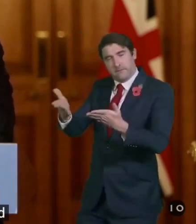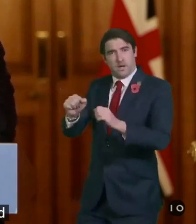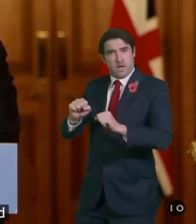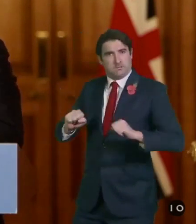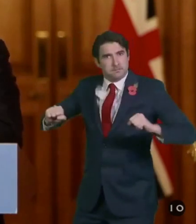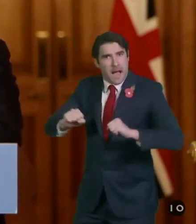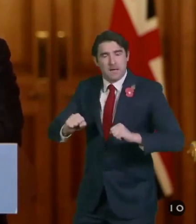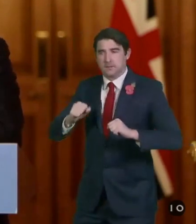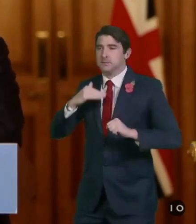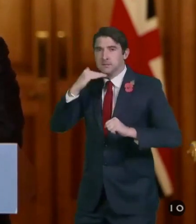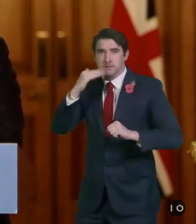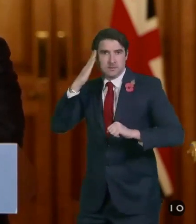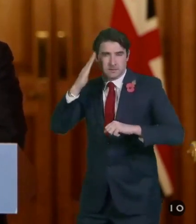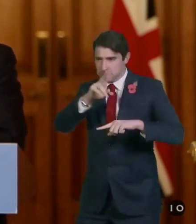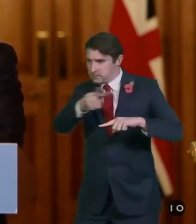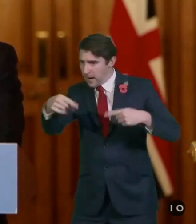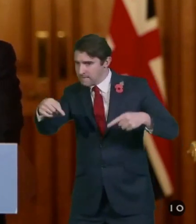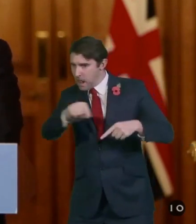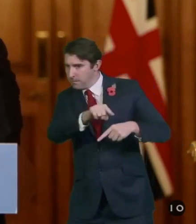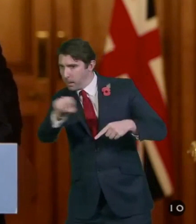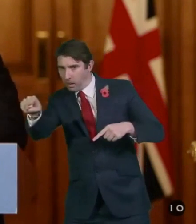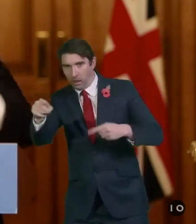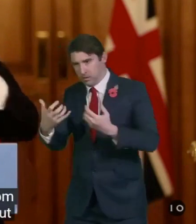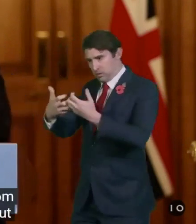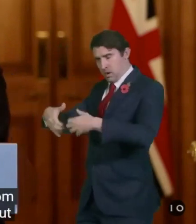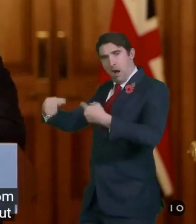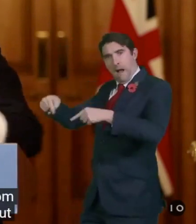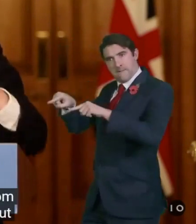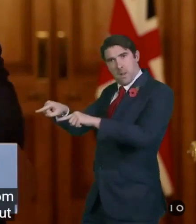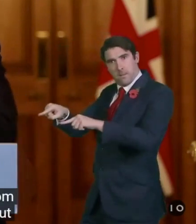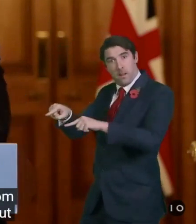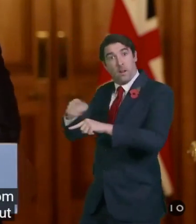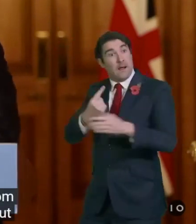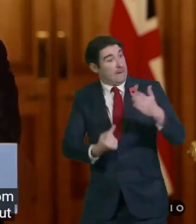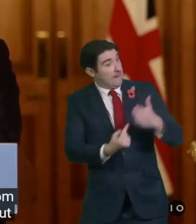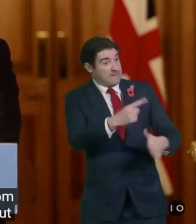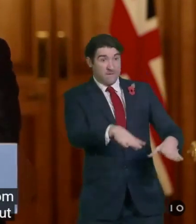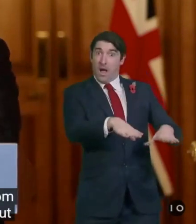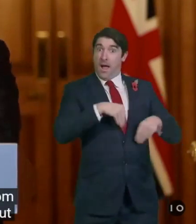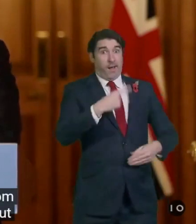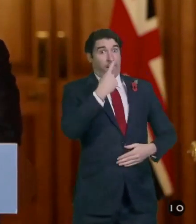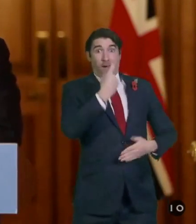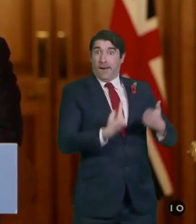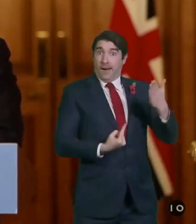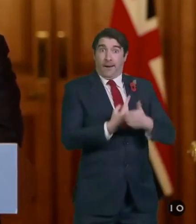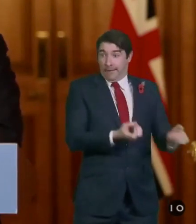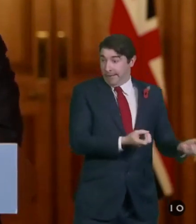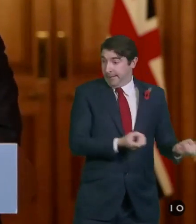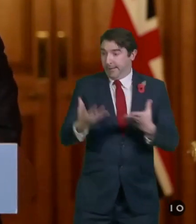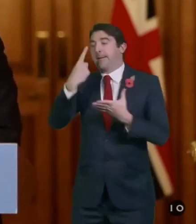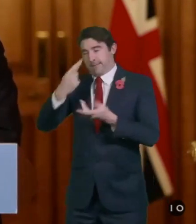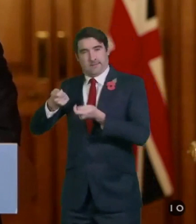this, that the general threat to public health comes not from focusing too much on COVID, but from